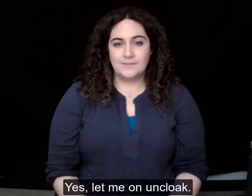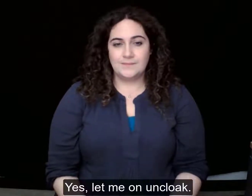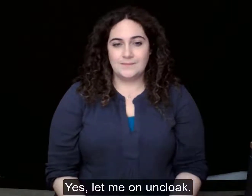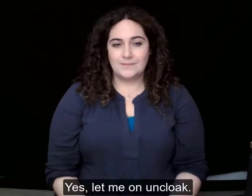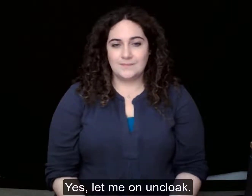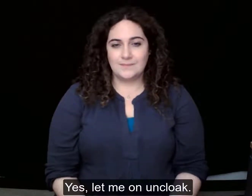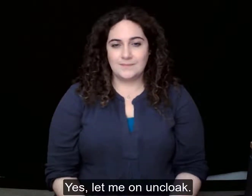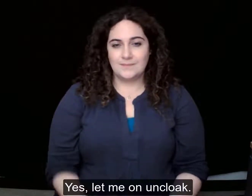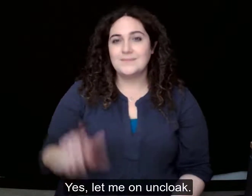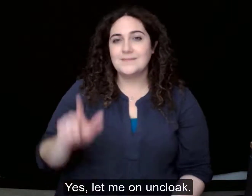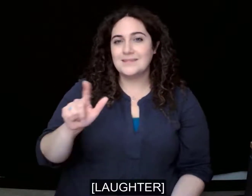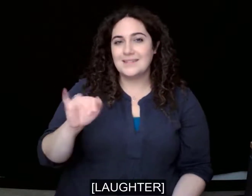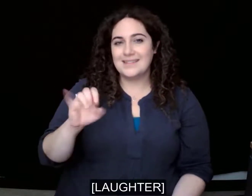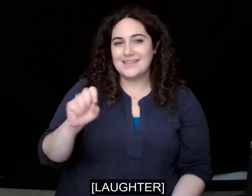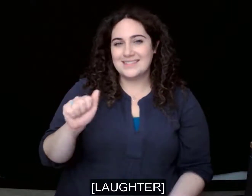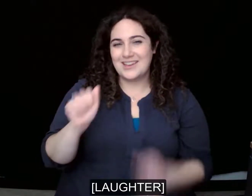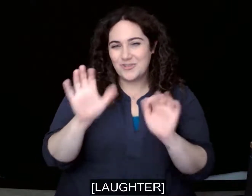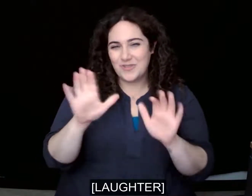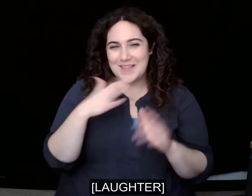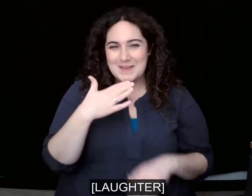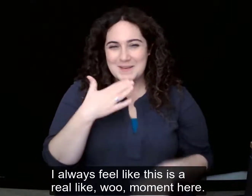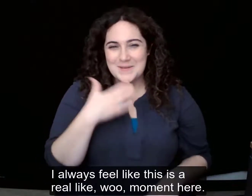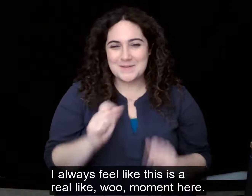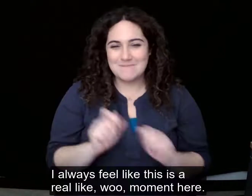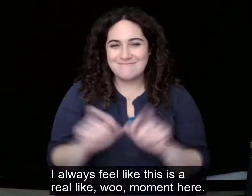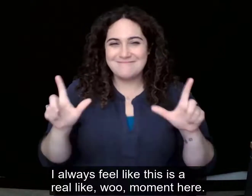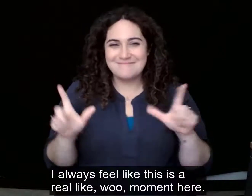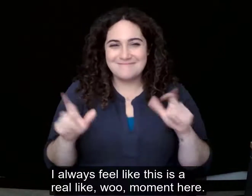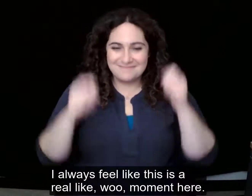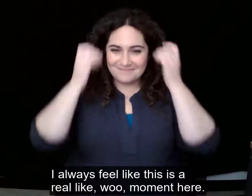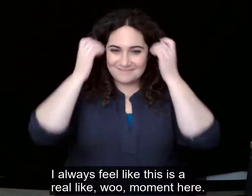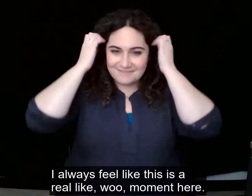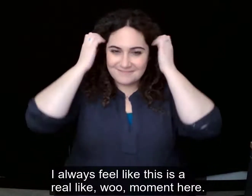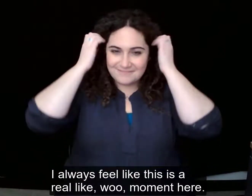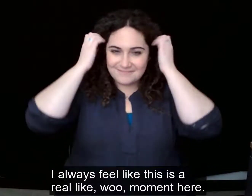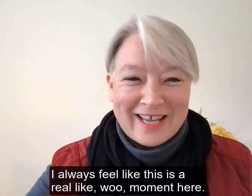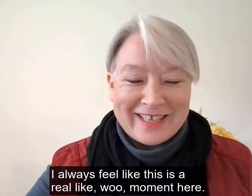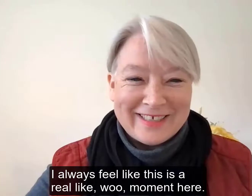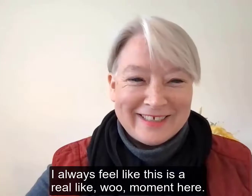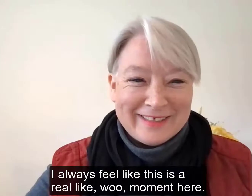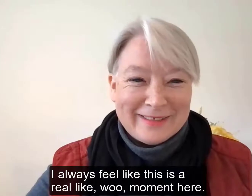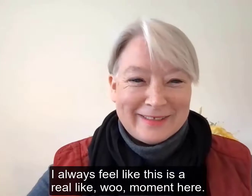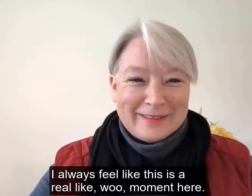Yes, let me uncloak. Okay. I always feel like it's like a real